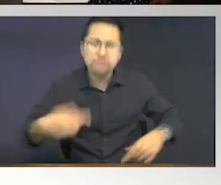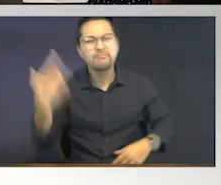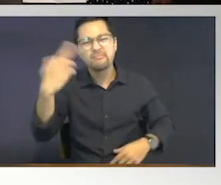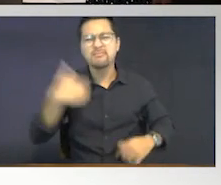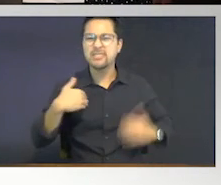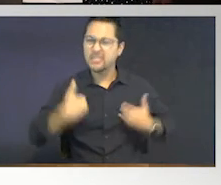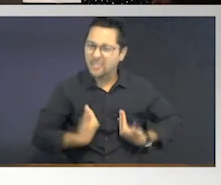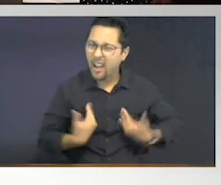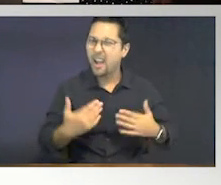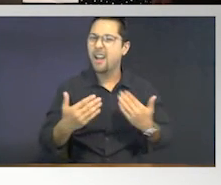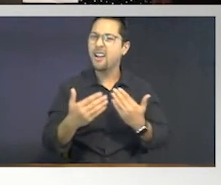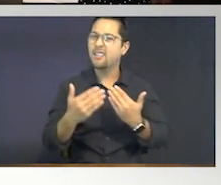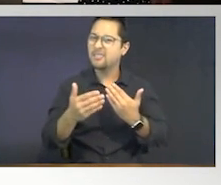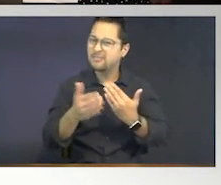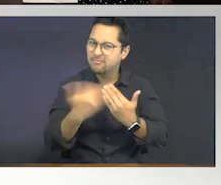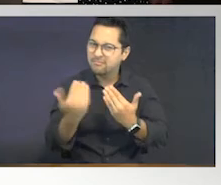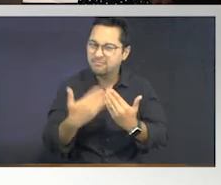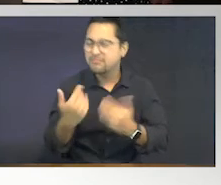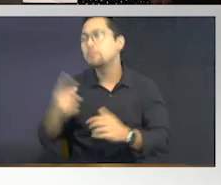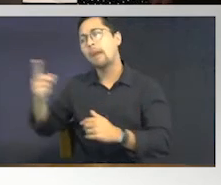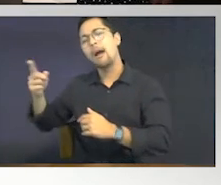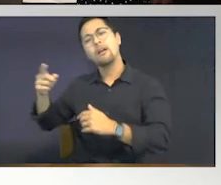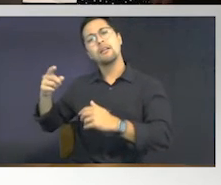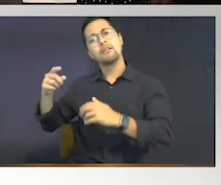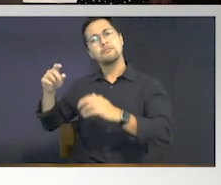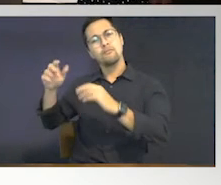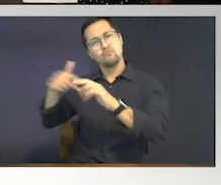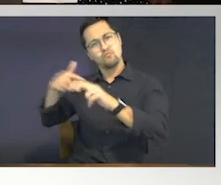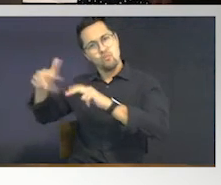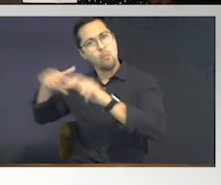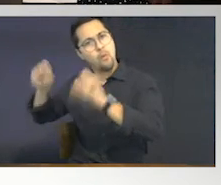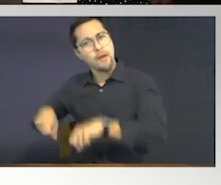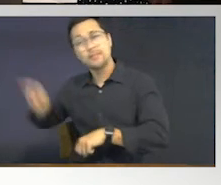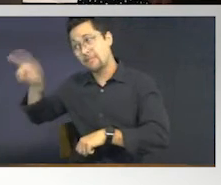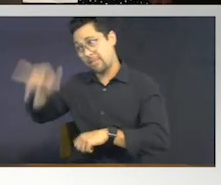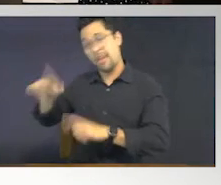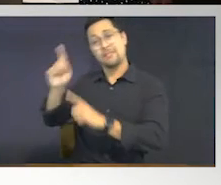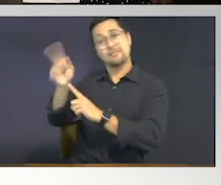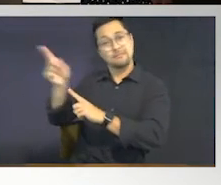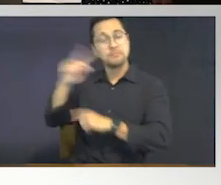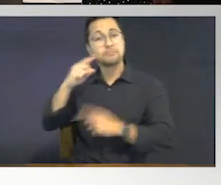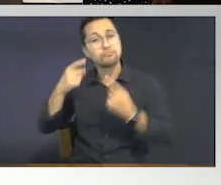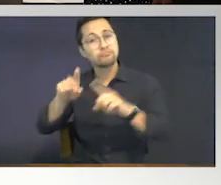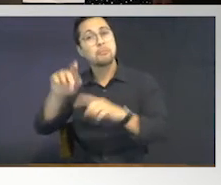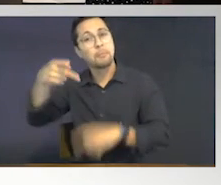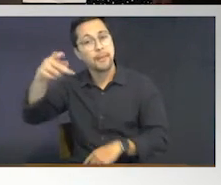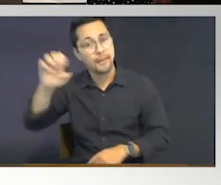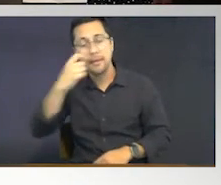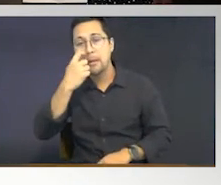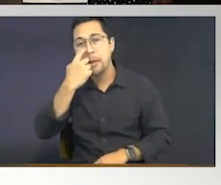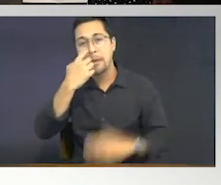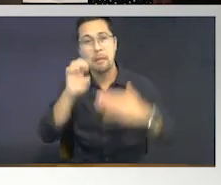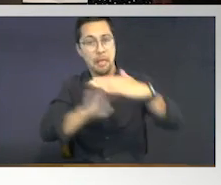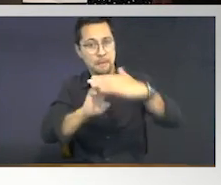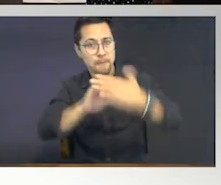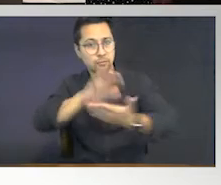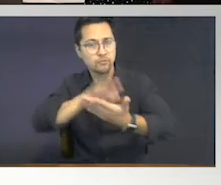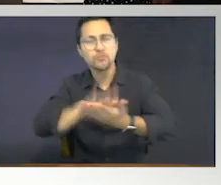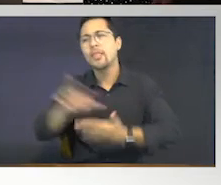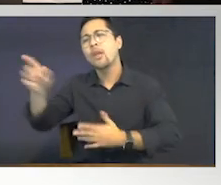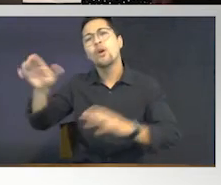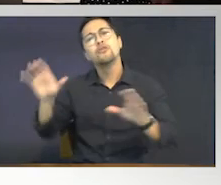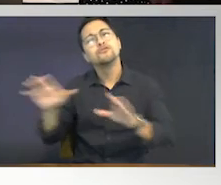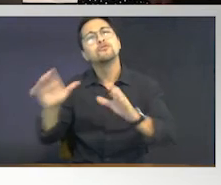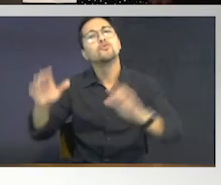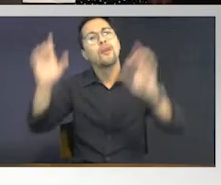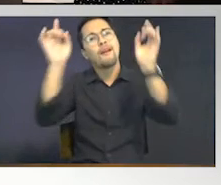and can move around. And at that point in elementary school, he was doing PE. And so they were doing